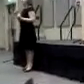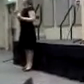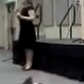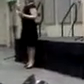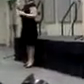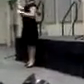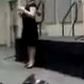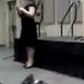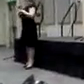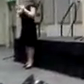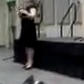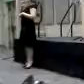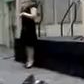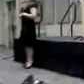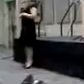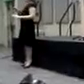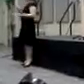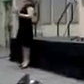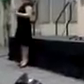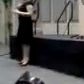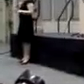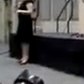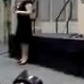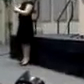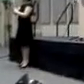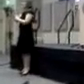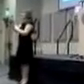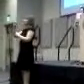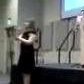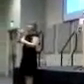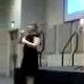let's go back to the old way. Do you know what the old way was? We said yes to everybody.